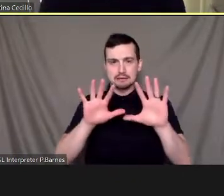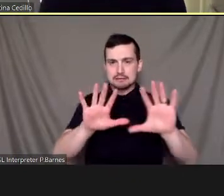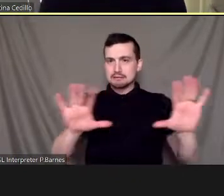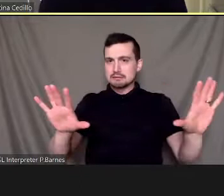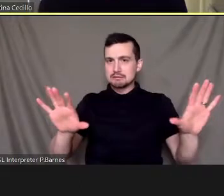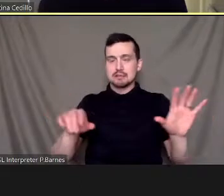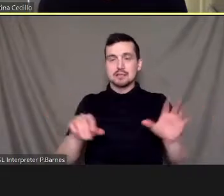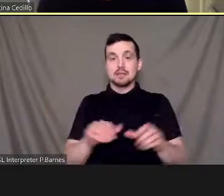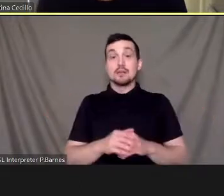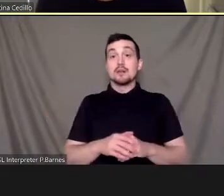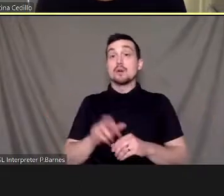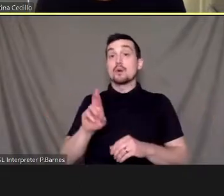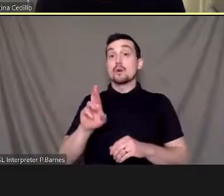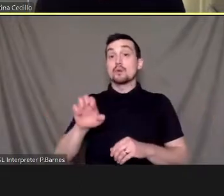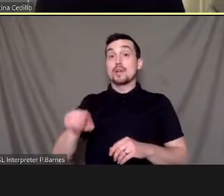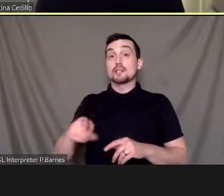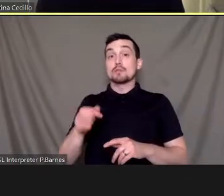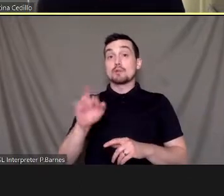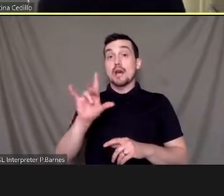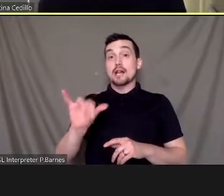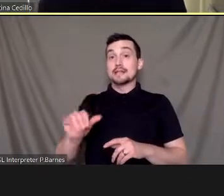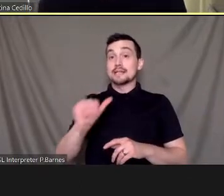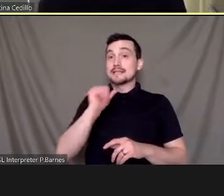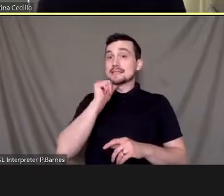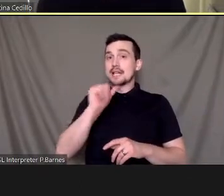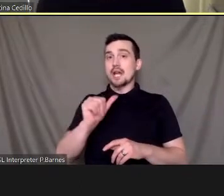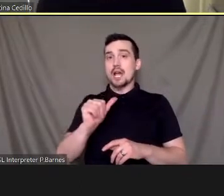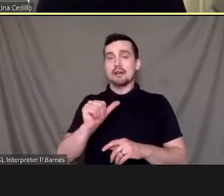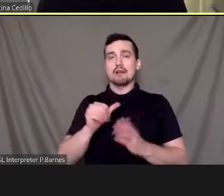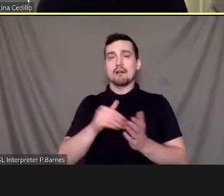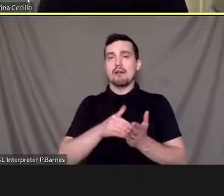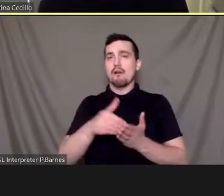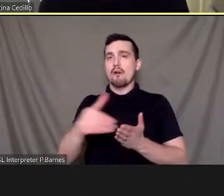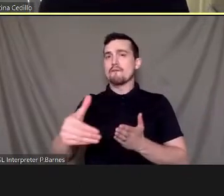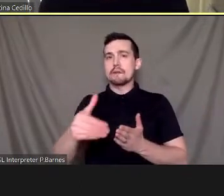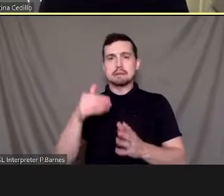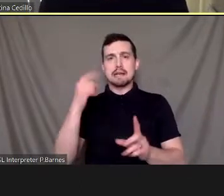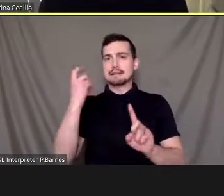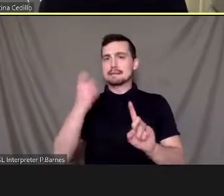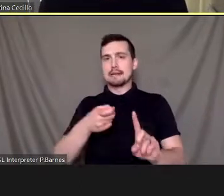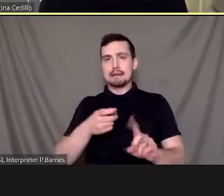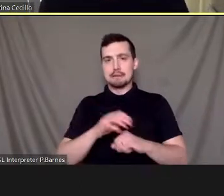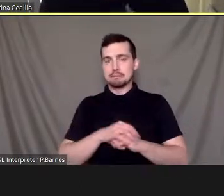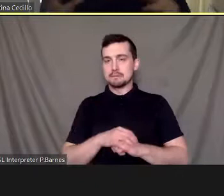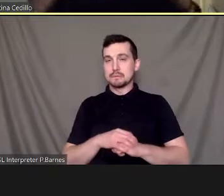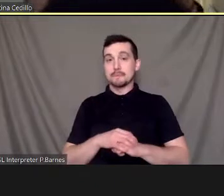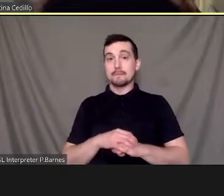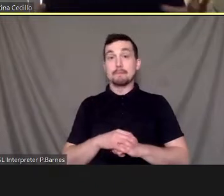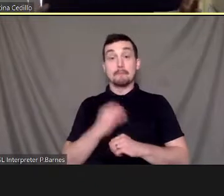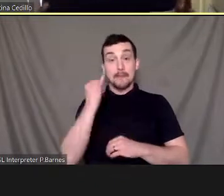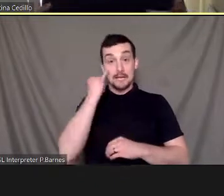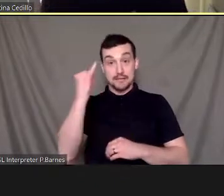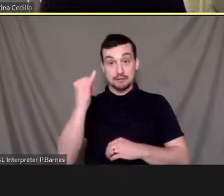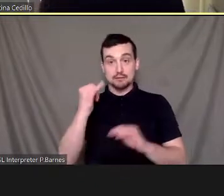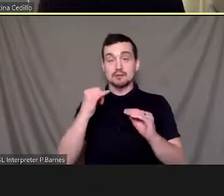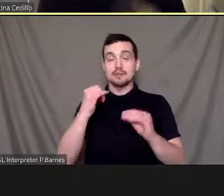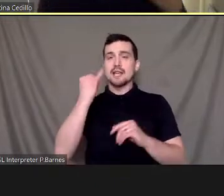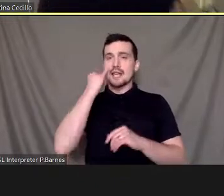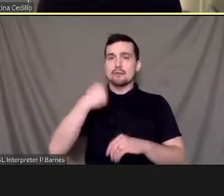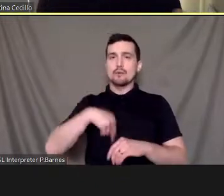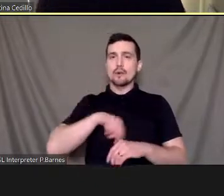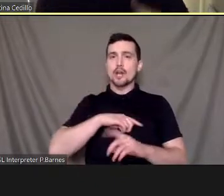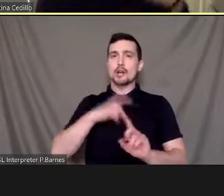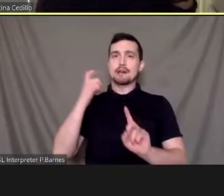reciprocity is often not extended. So the idea is that if we are given space as